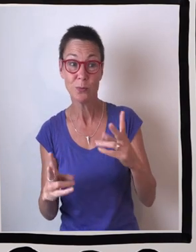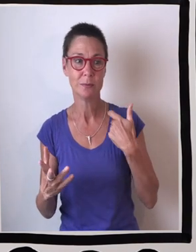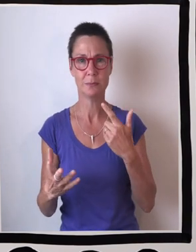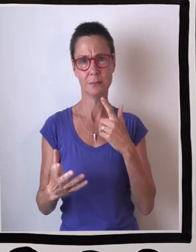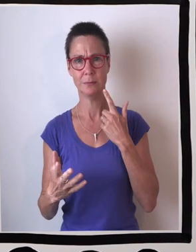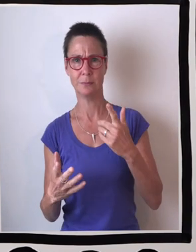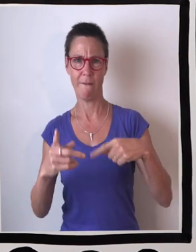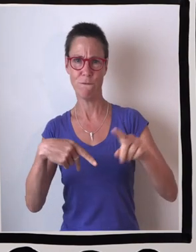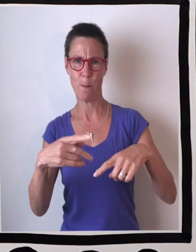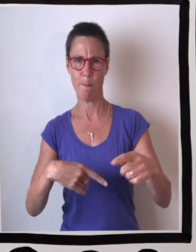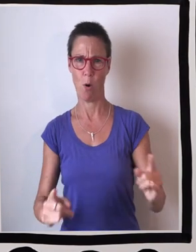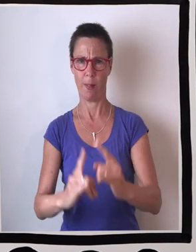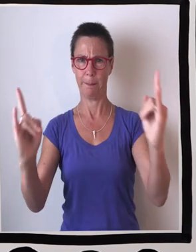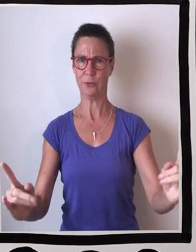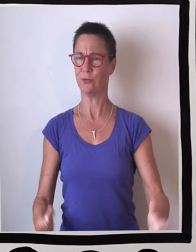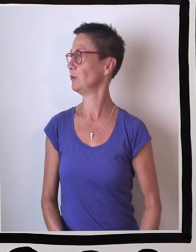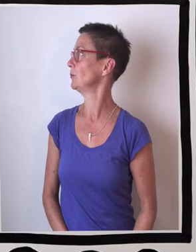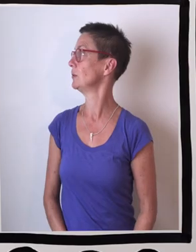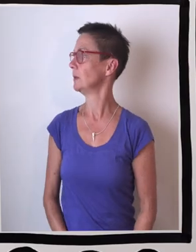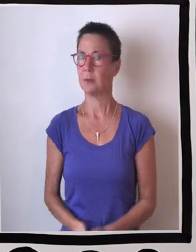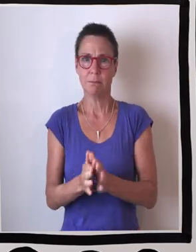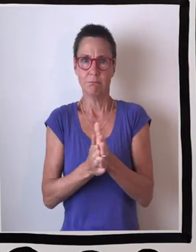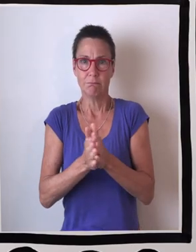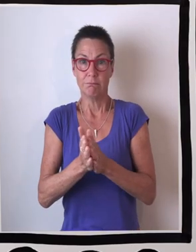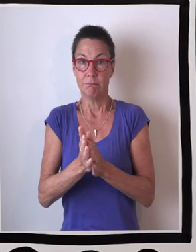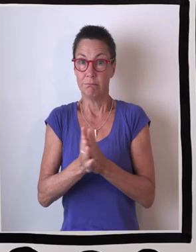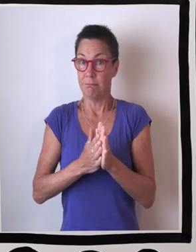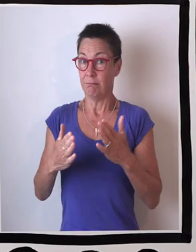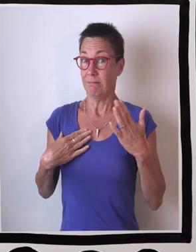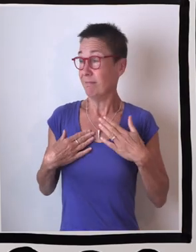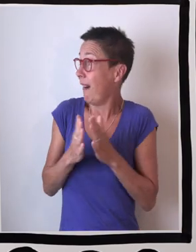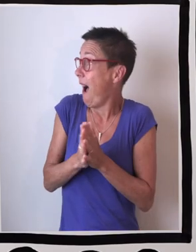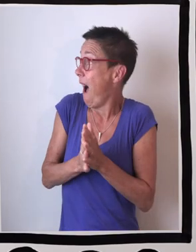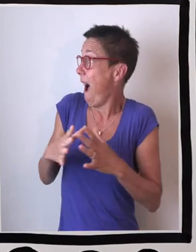football pitch. Ooh. Drum roll, please.